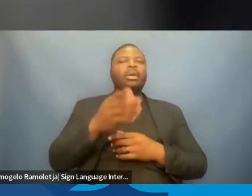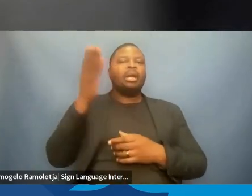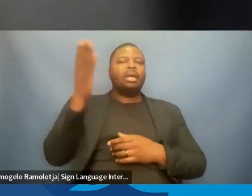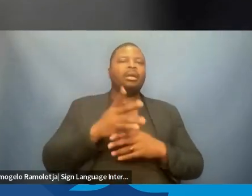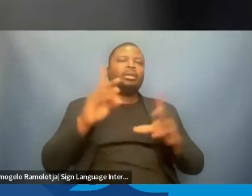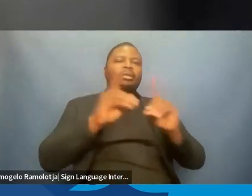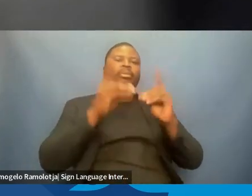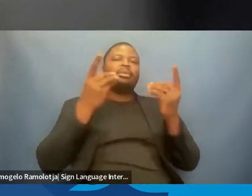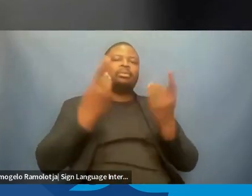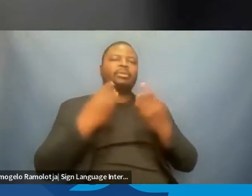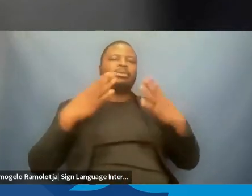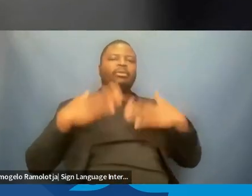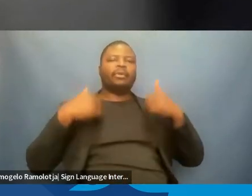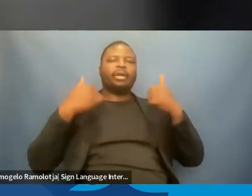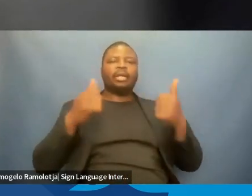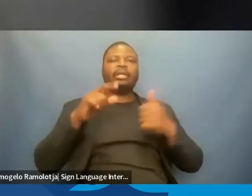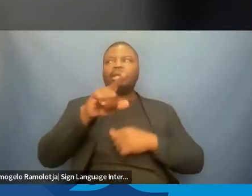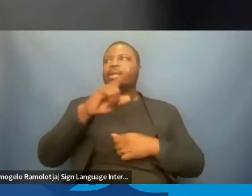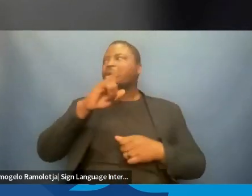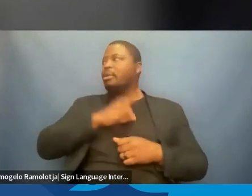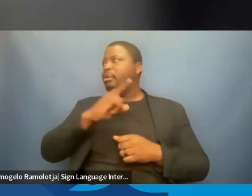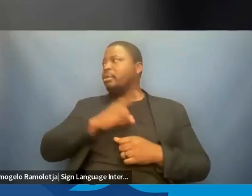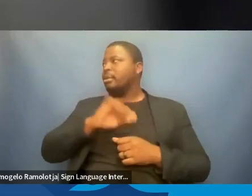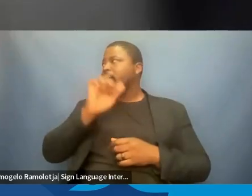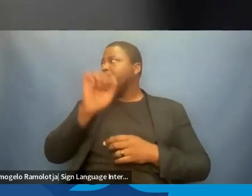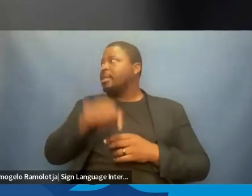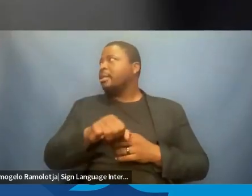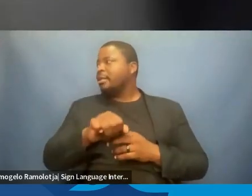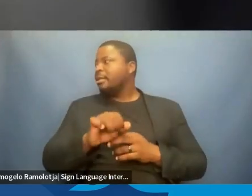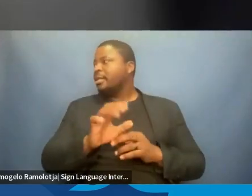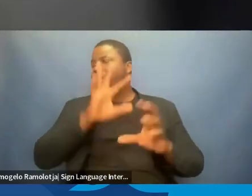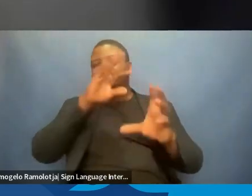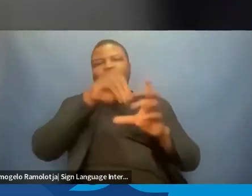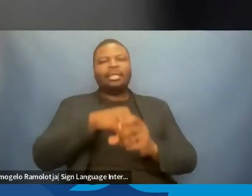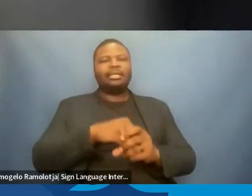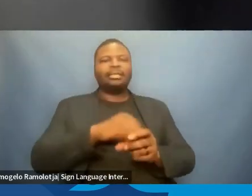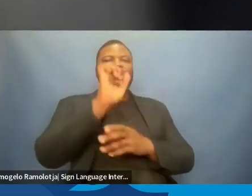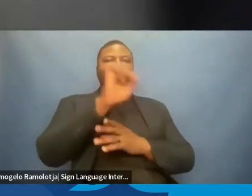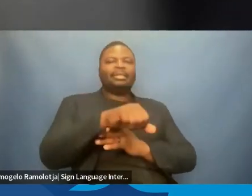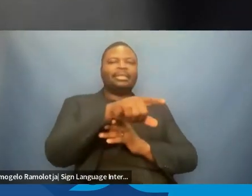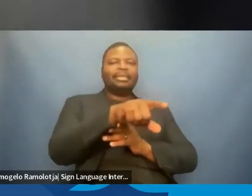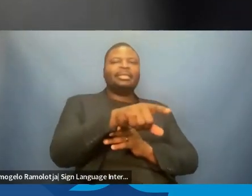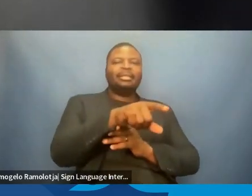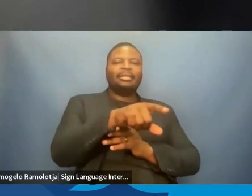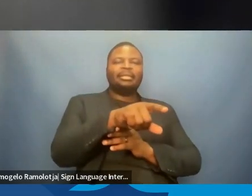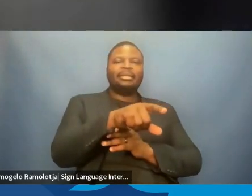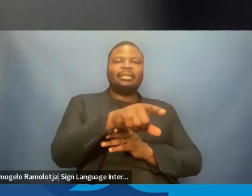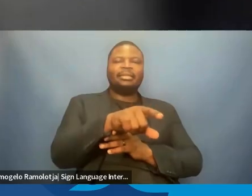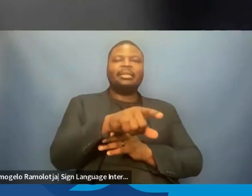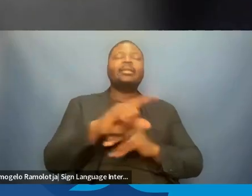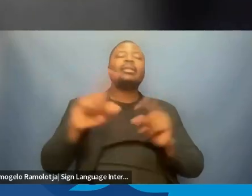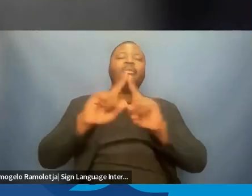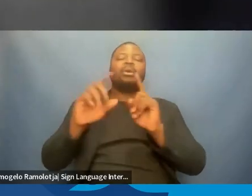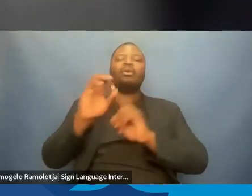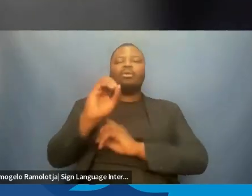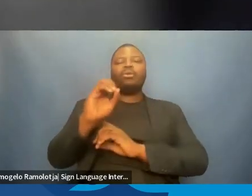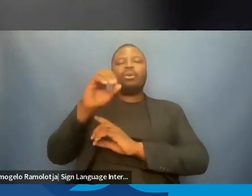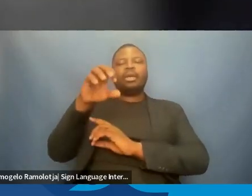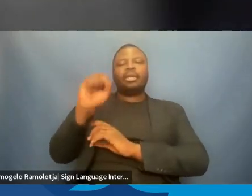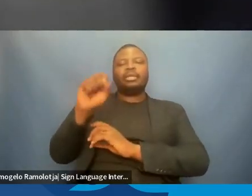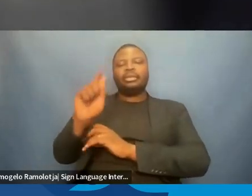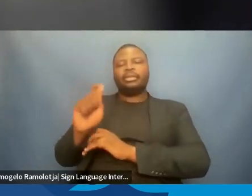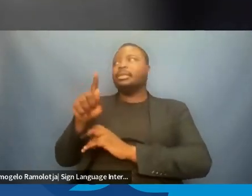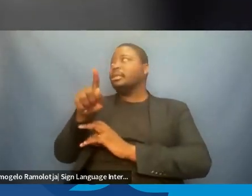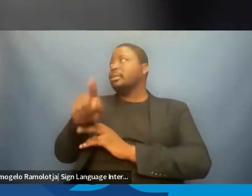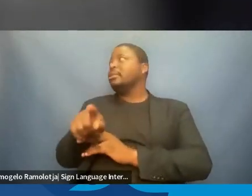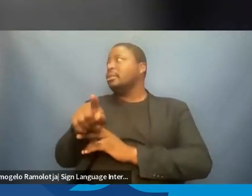to really dive into OST service and to explore the avenue of OST services. And